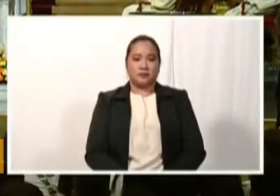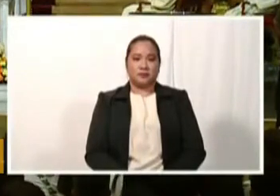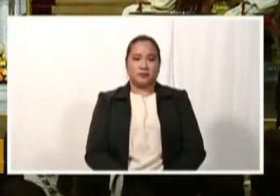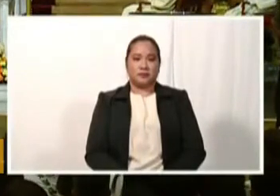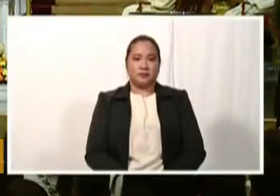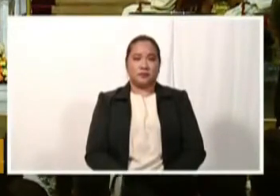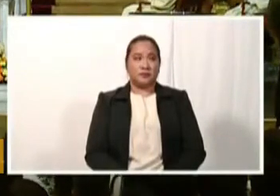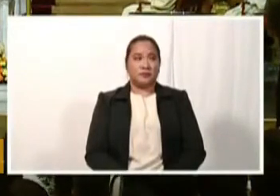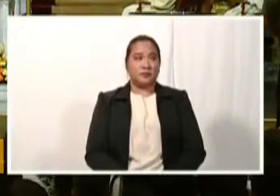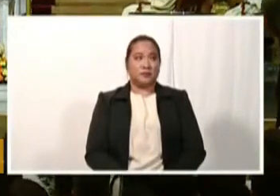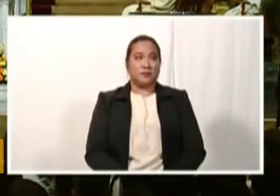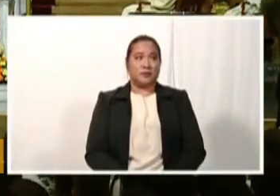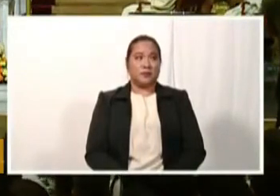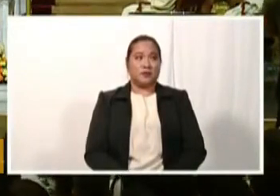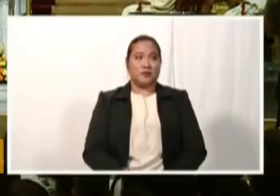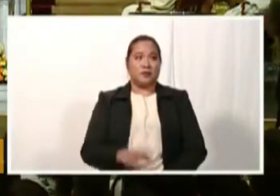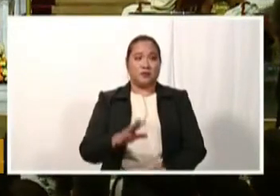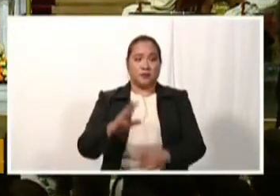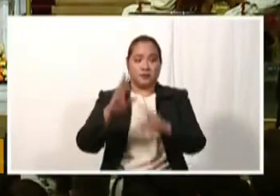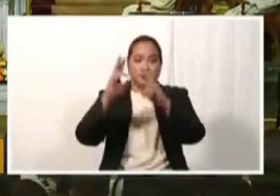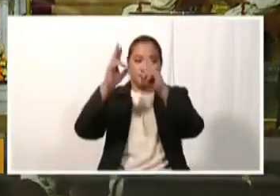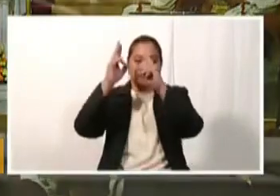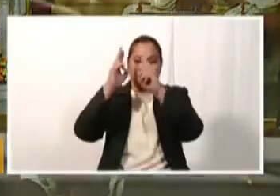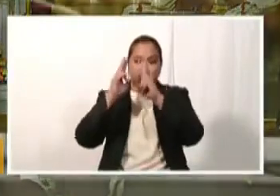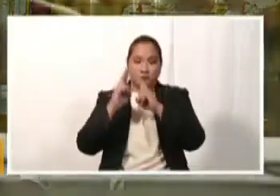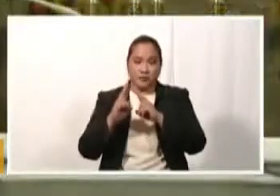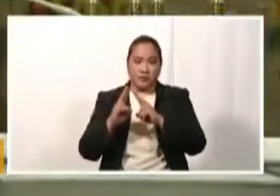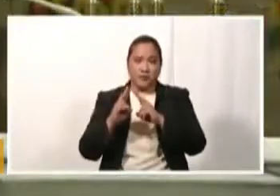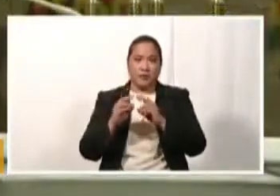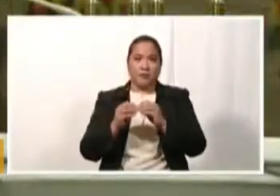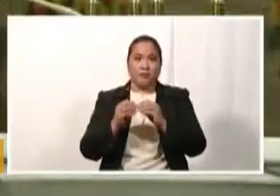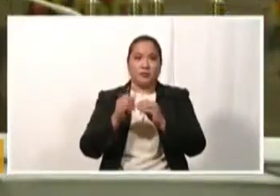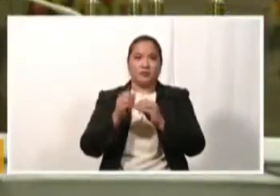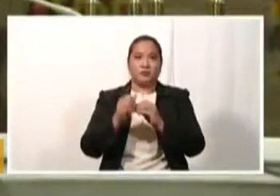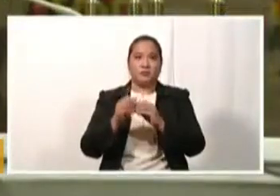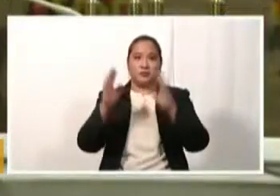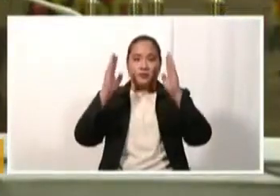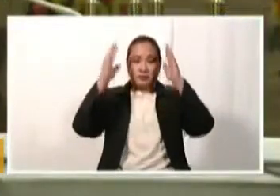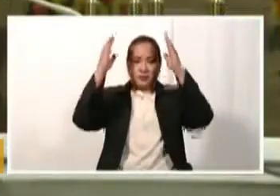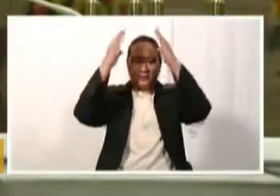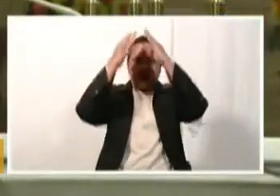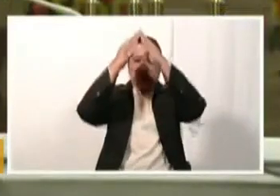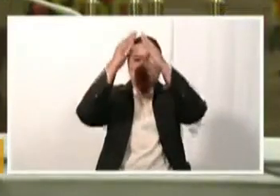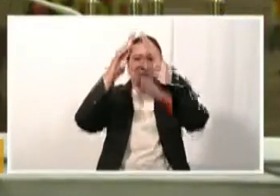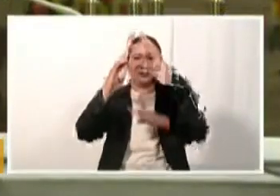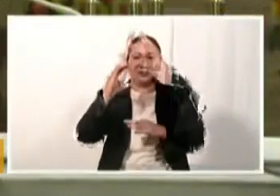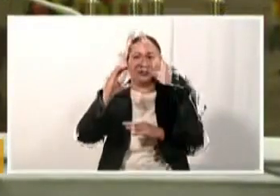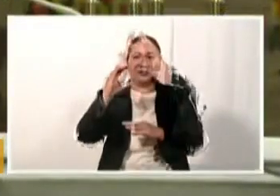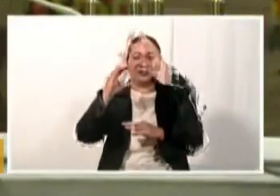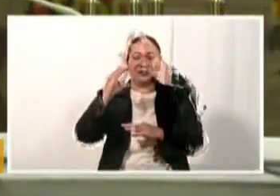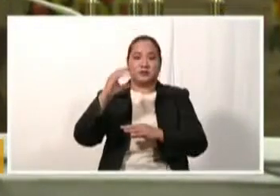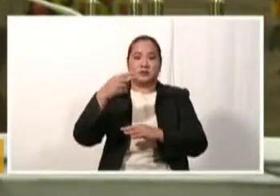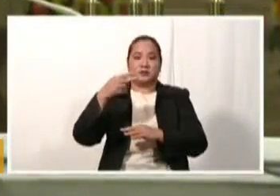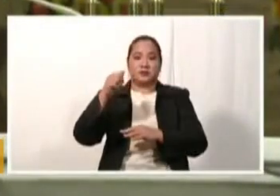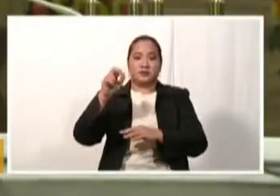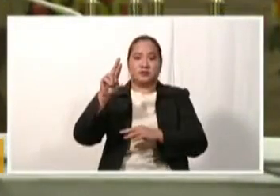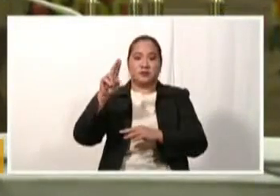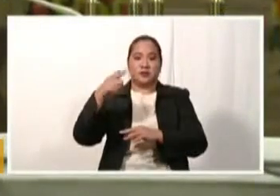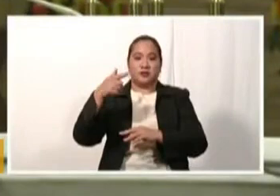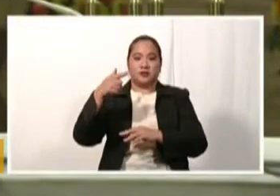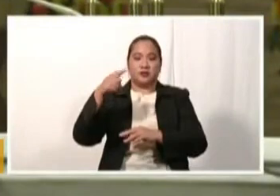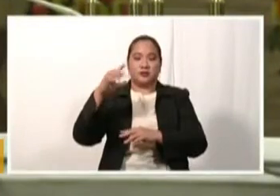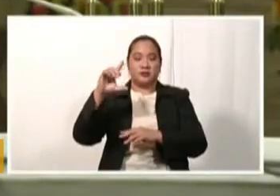Your Excellency, Most Reverend Charles Brown, Papal Nuncio to